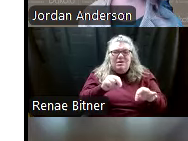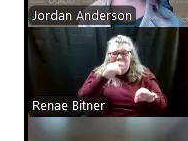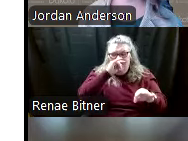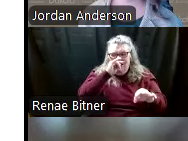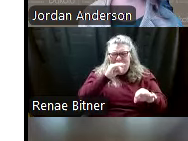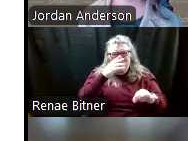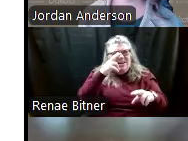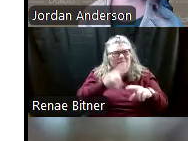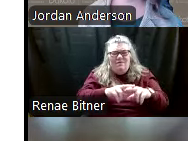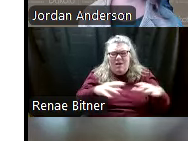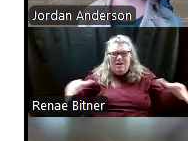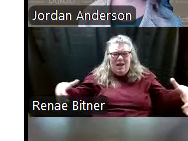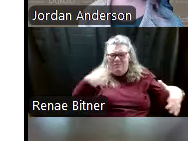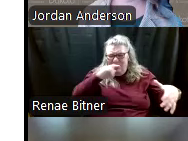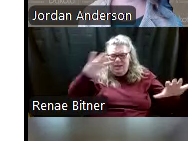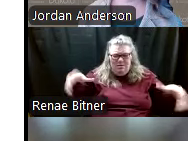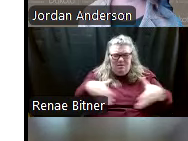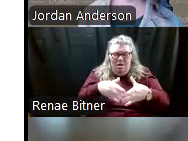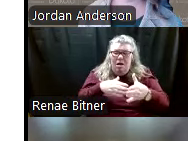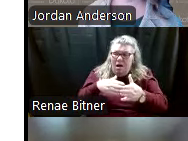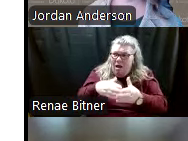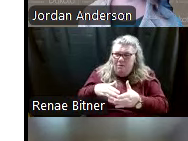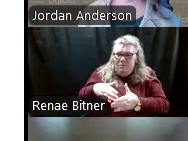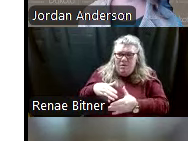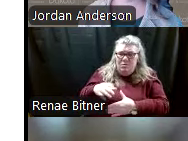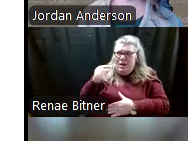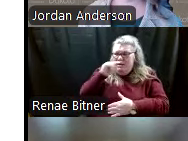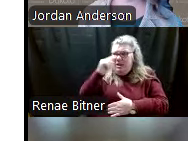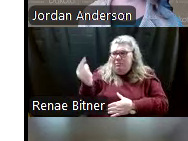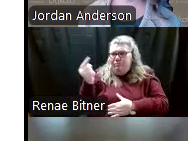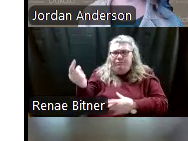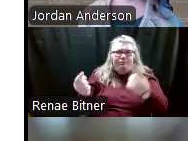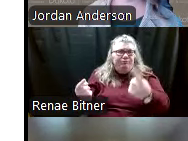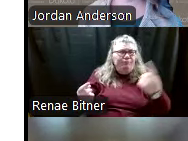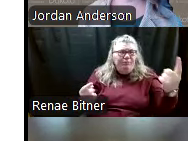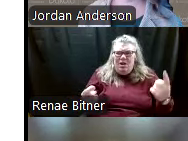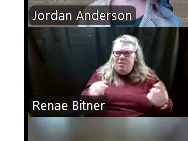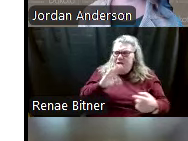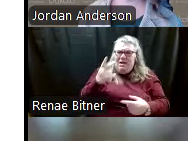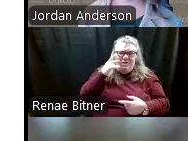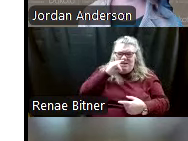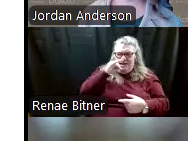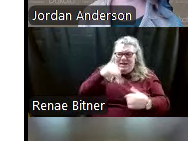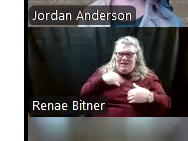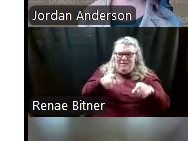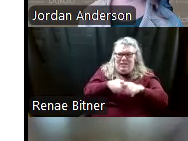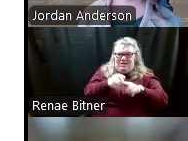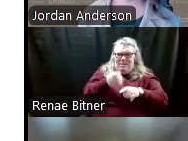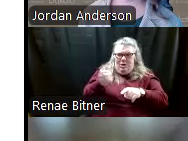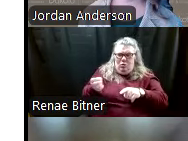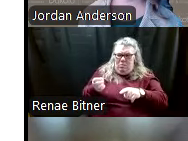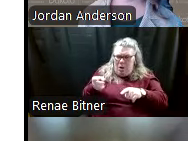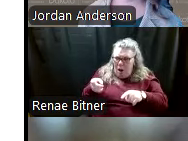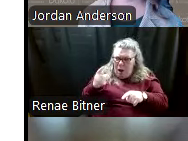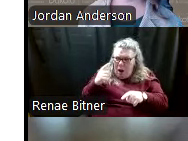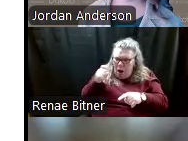more often than not, we have kiddos that don't see any other child that has equipment like them. So even that piece coming in